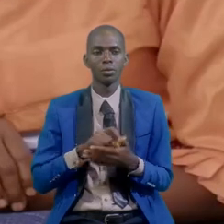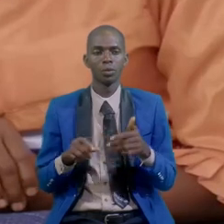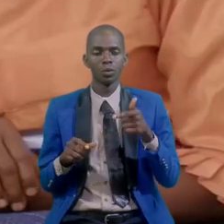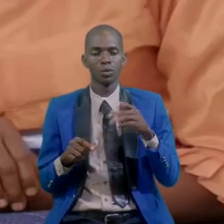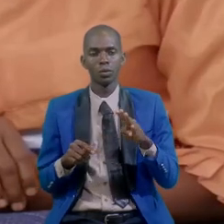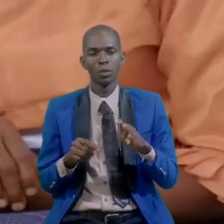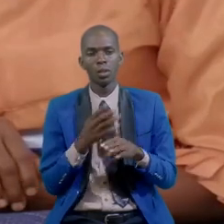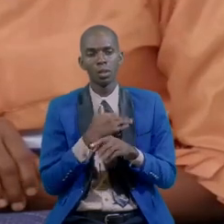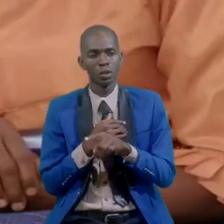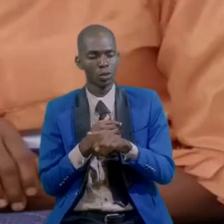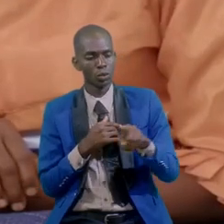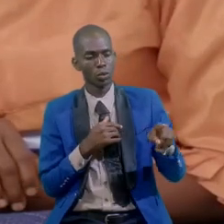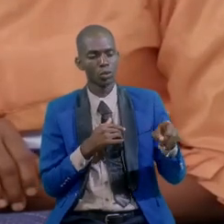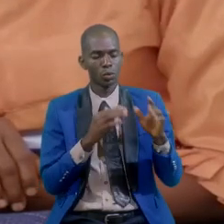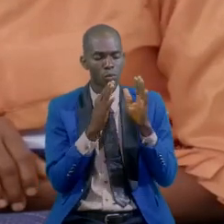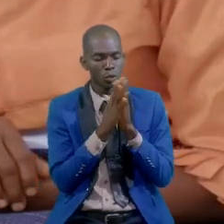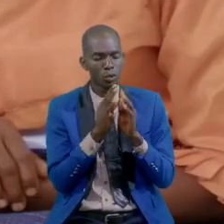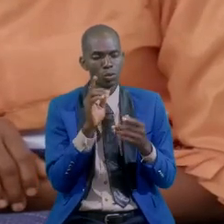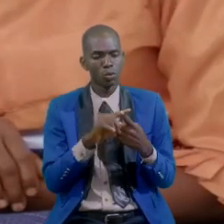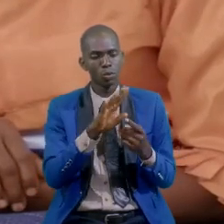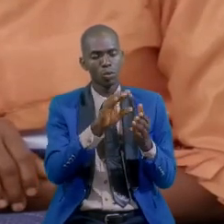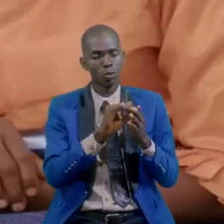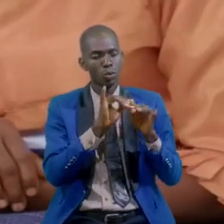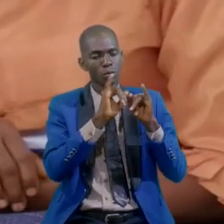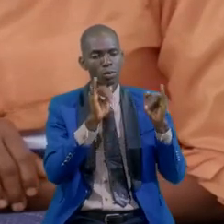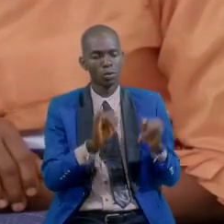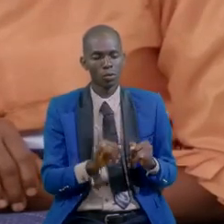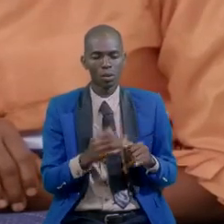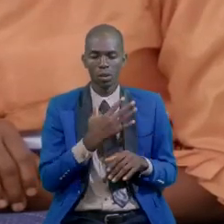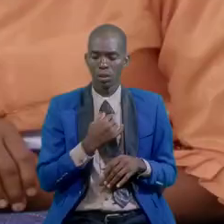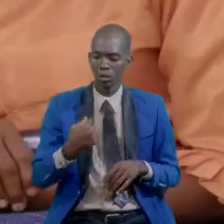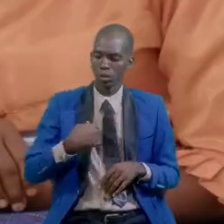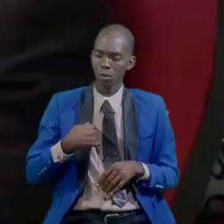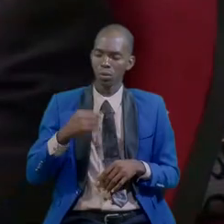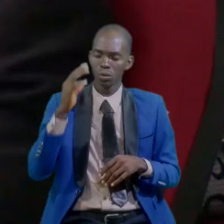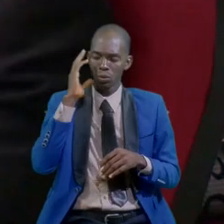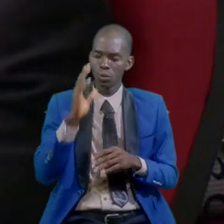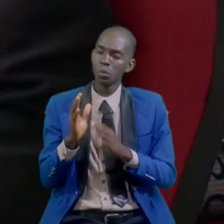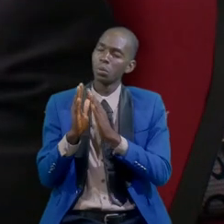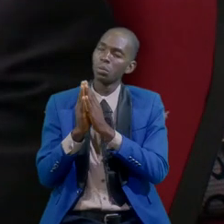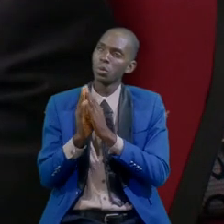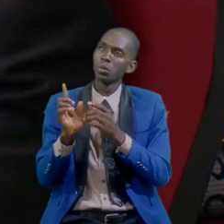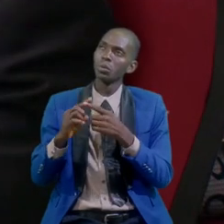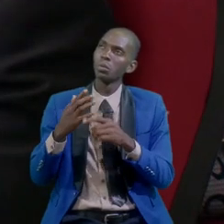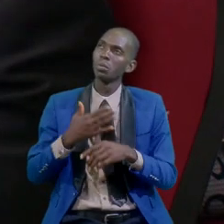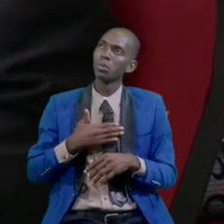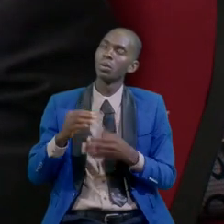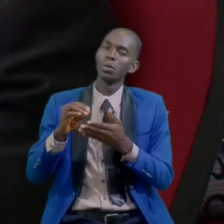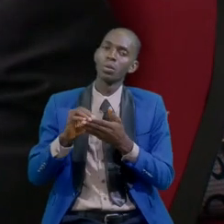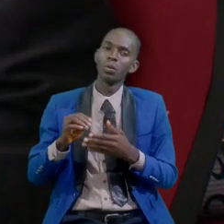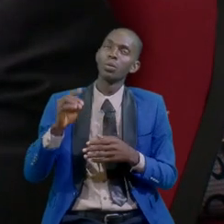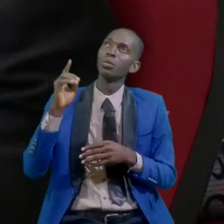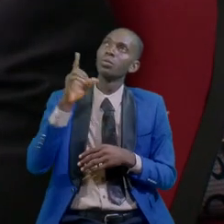name of your gods, and I will call on the name of the